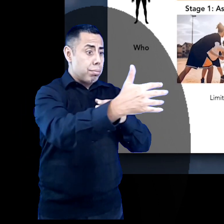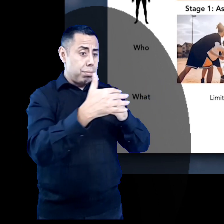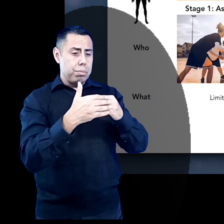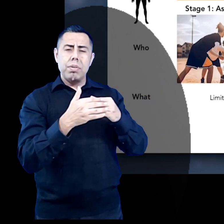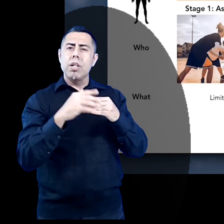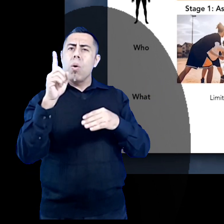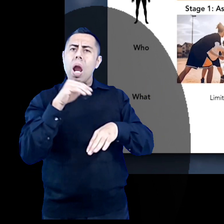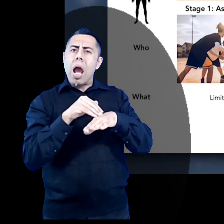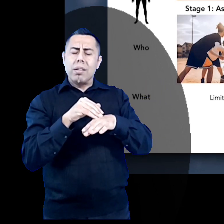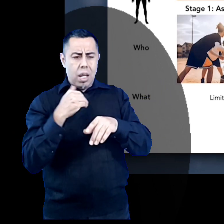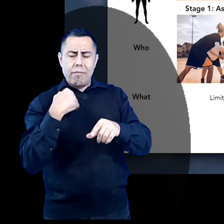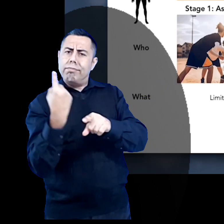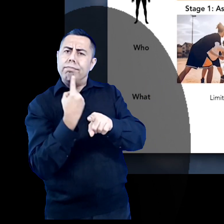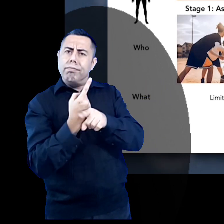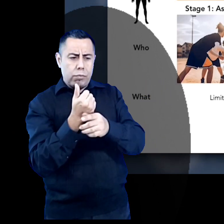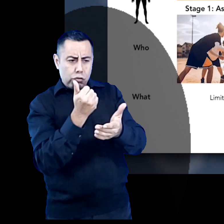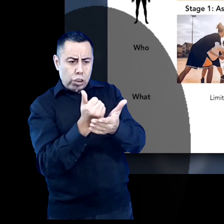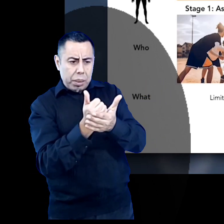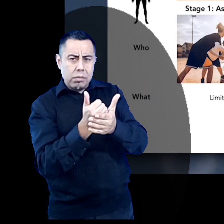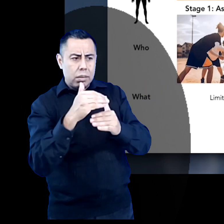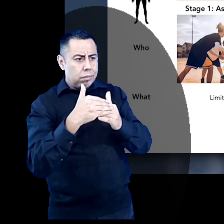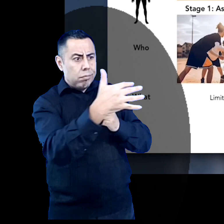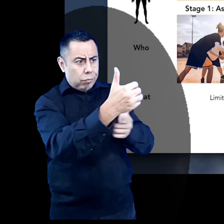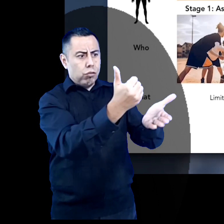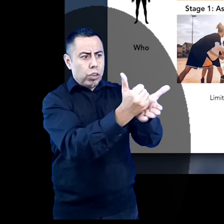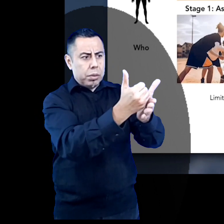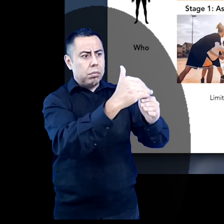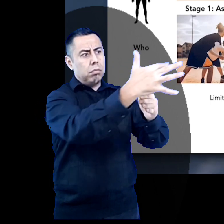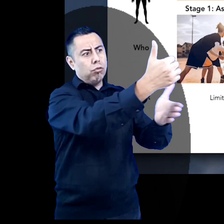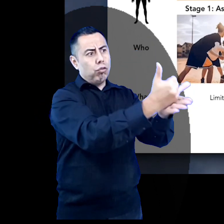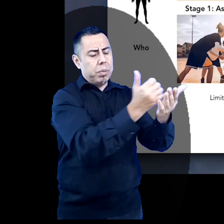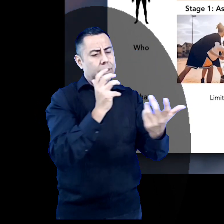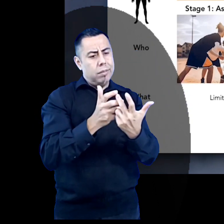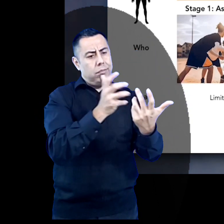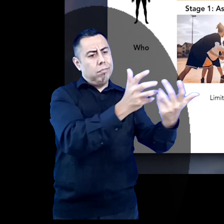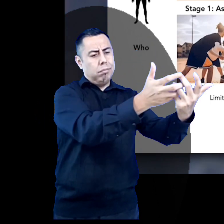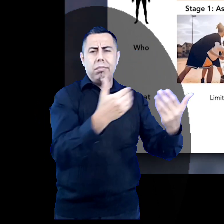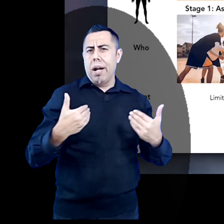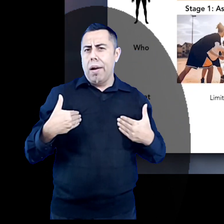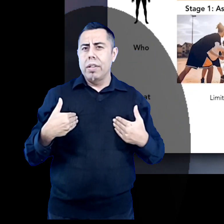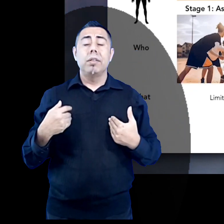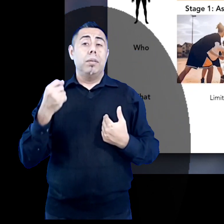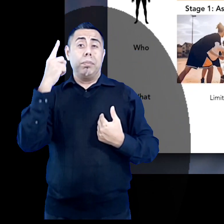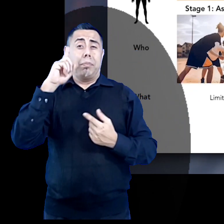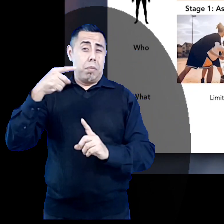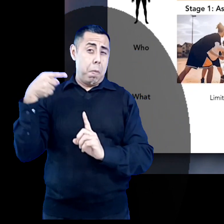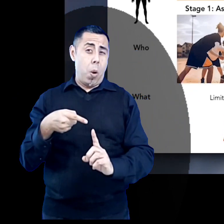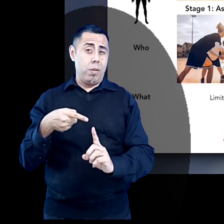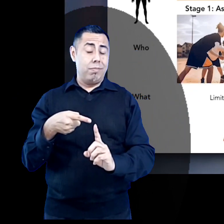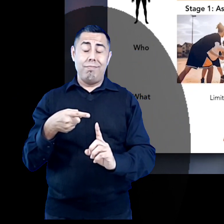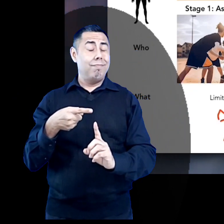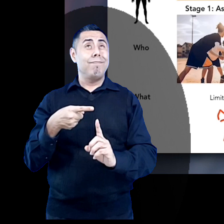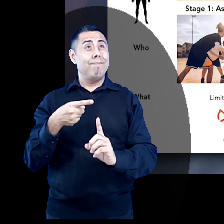disease we need to treat and what treatments to use. Obviously, at the end of the day, we